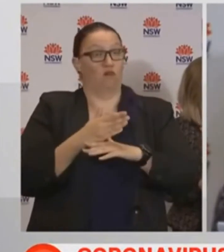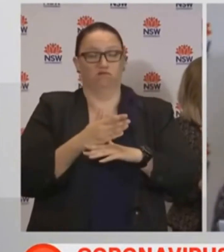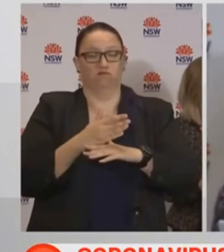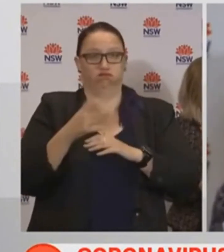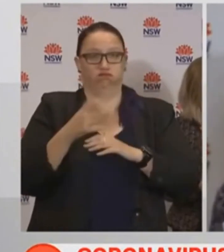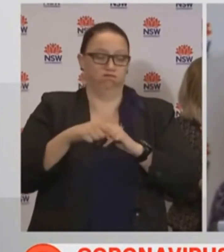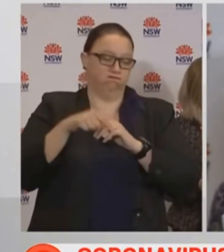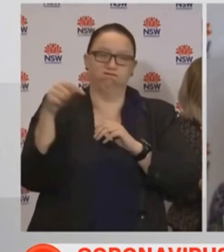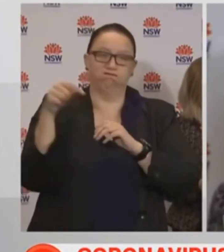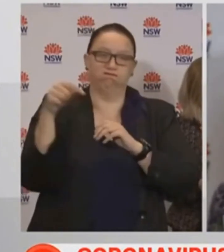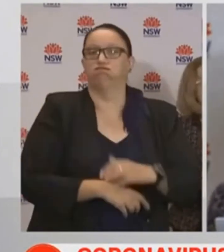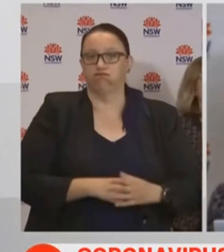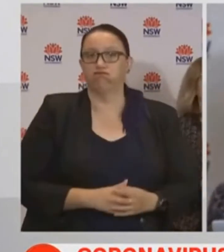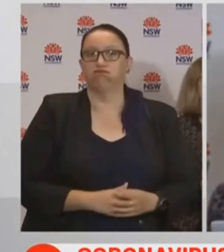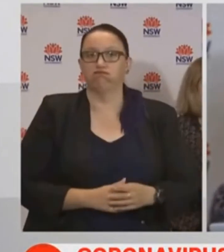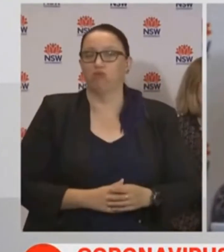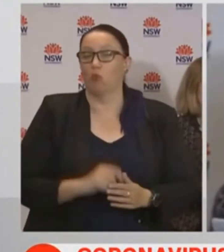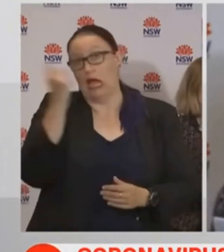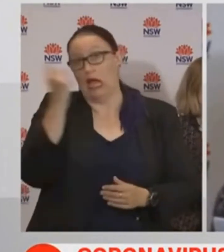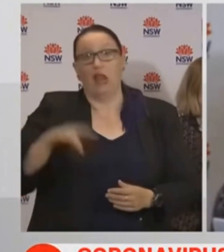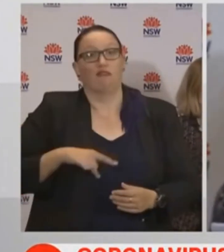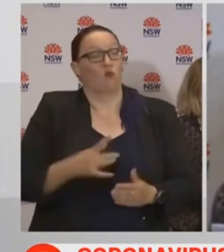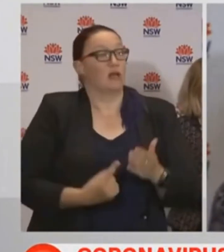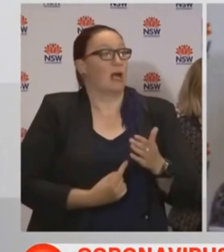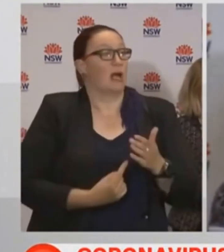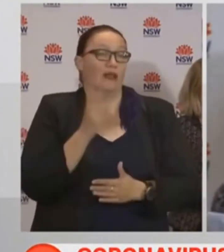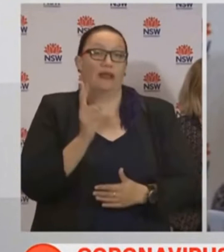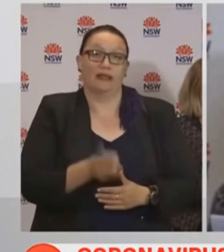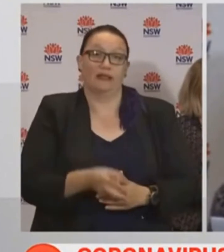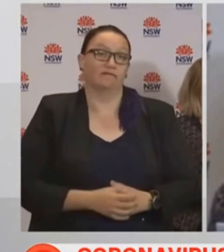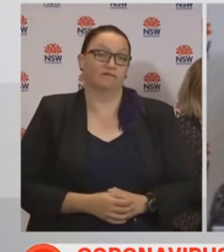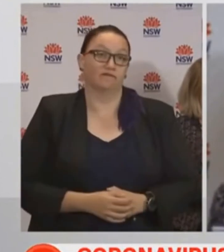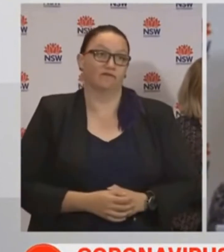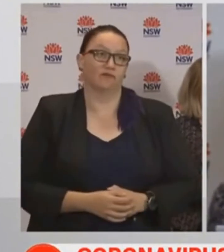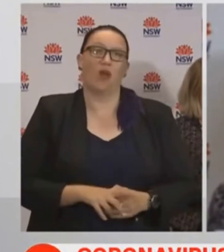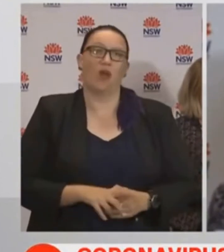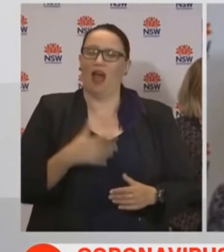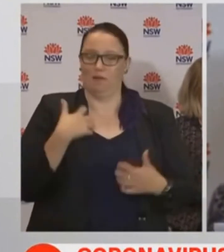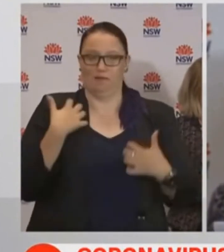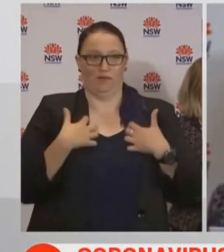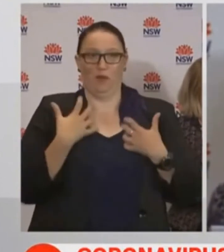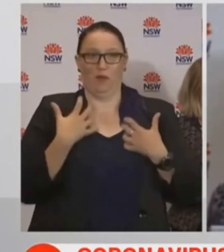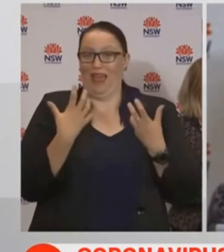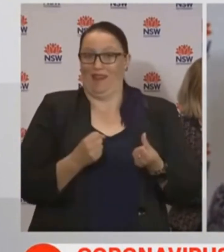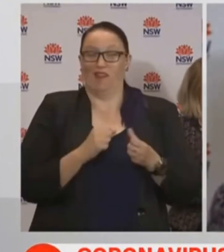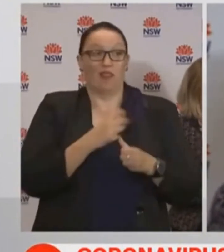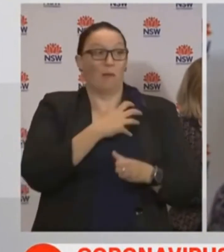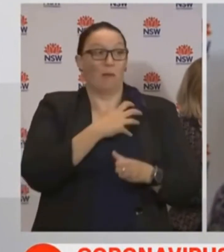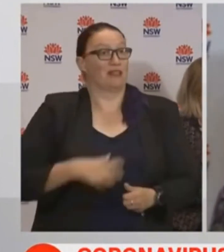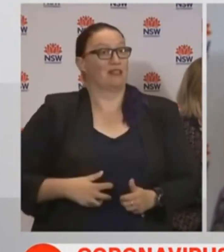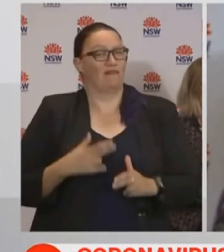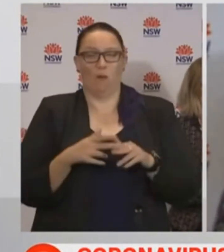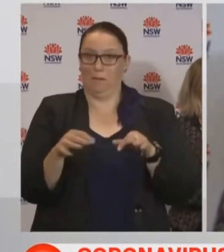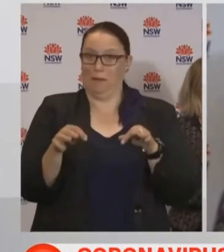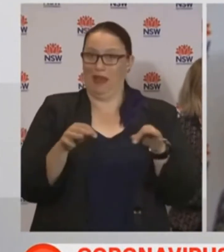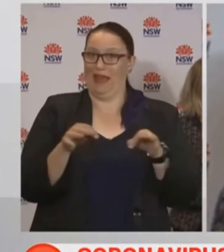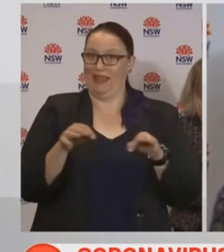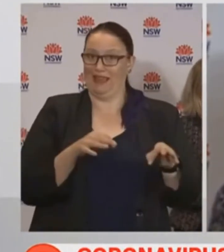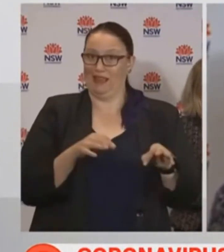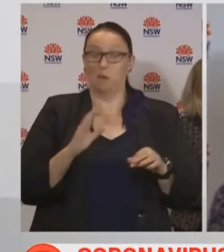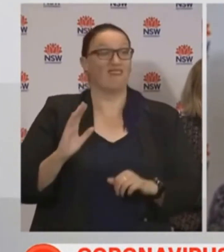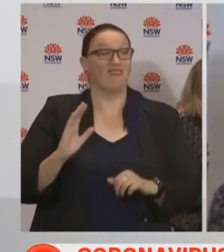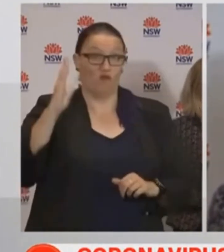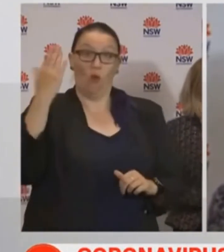to have with me today the Minister for Planning, who had announced the first tranche of projects that were going through a speedier